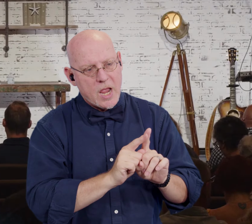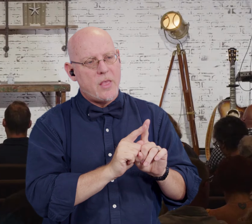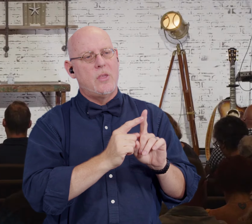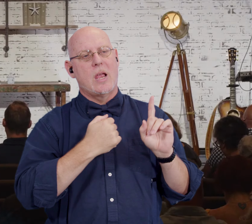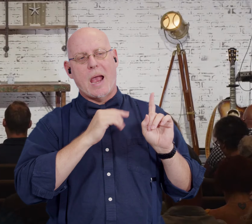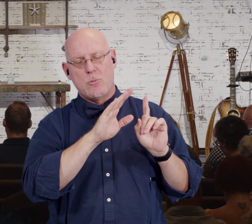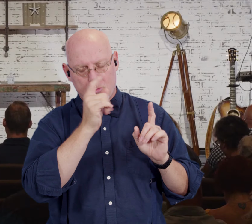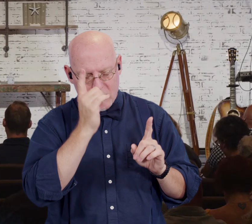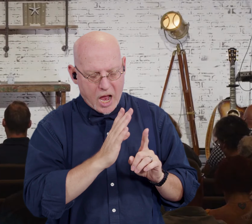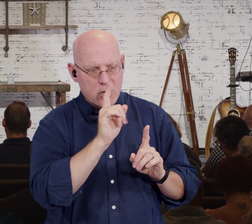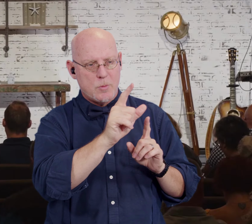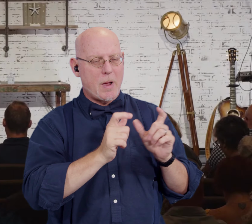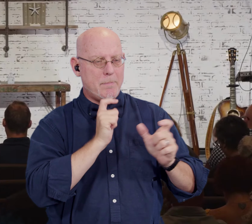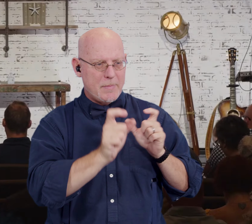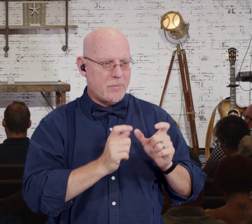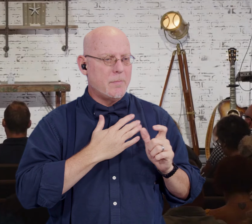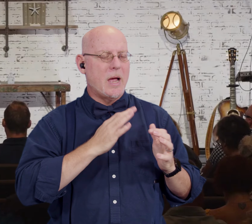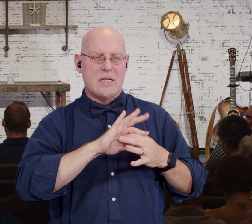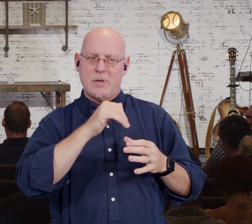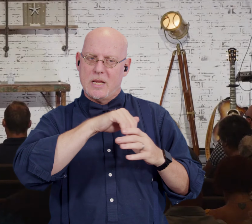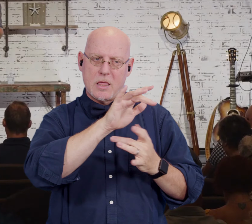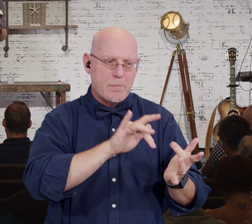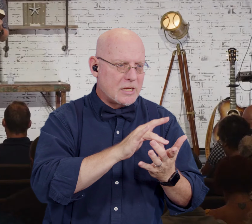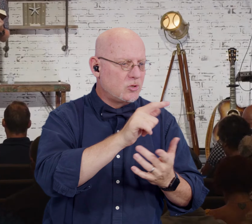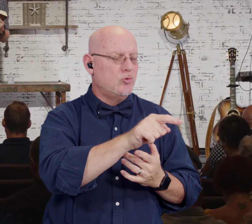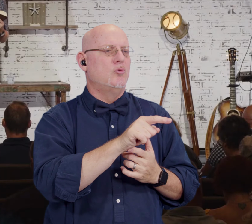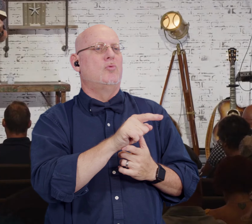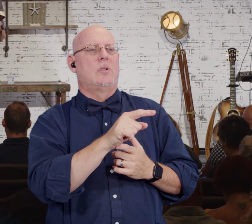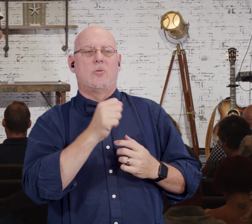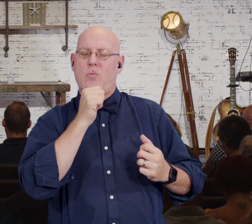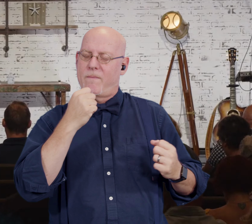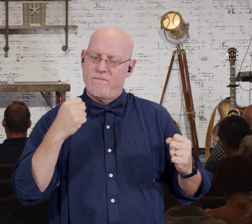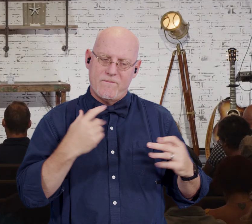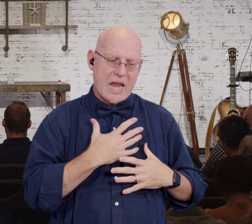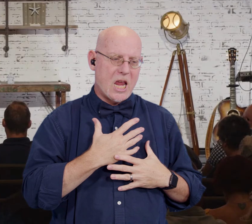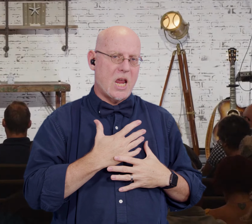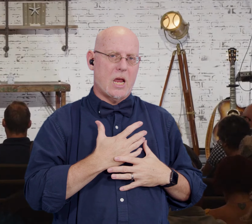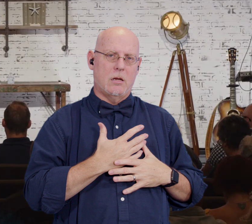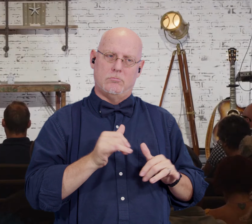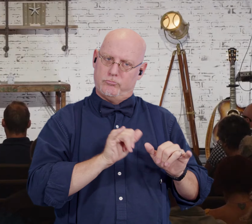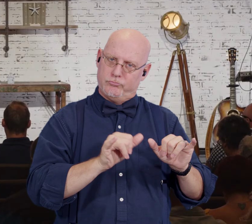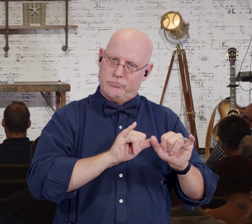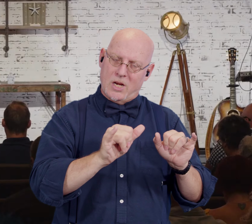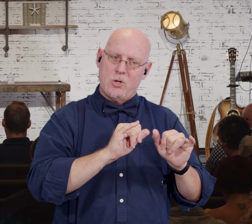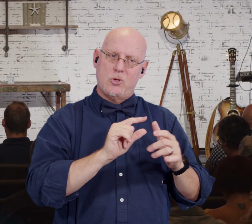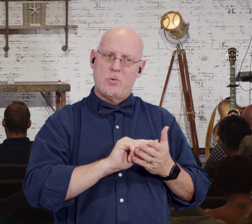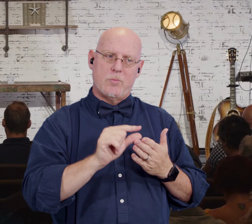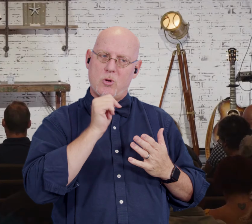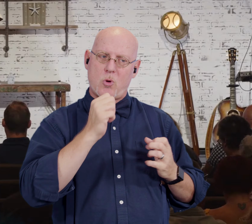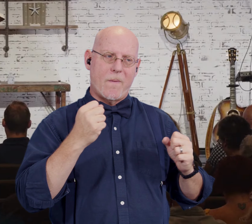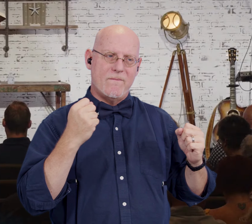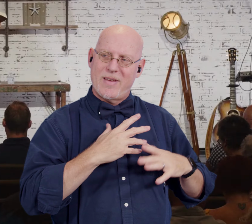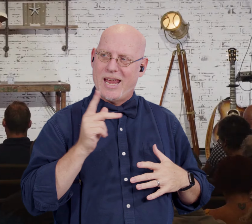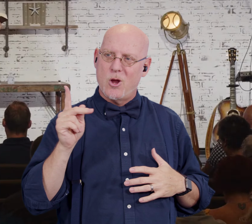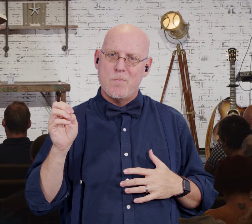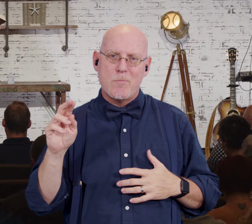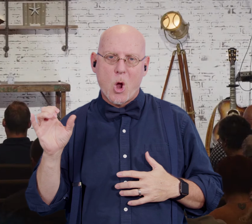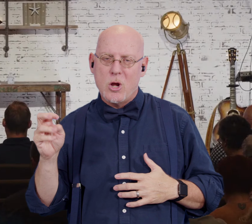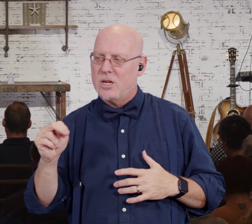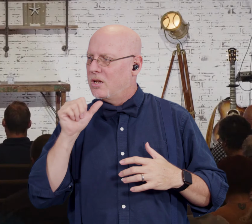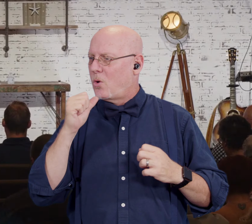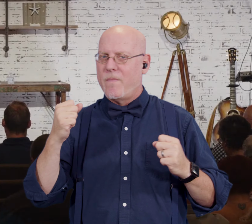you, I am your God, you are my people. My spirit remains in your midst. Fear not, a common refrain in Scripture. Don't fear the